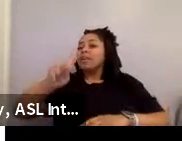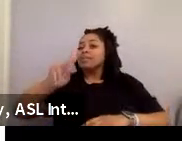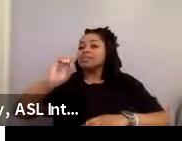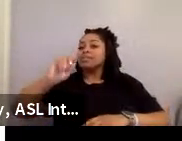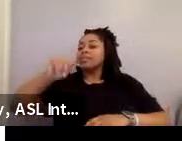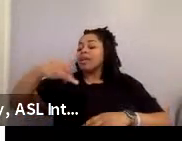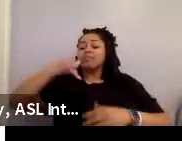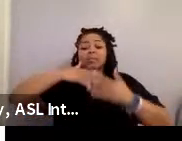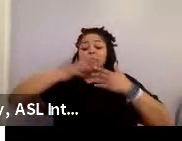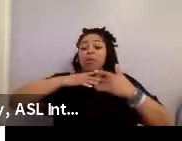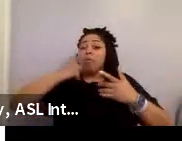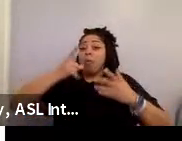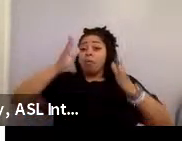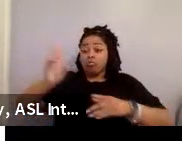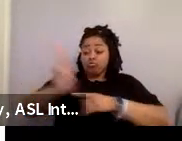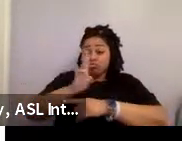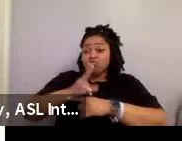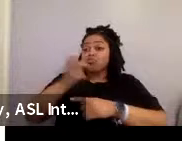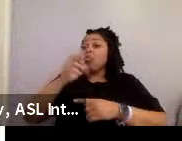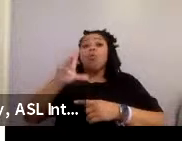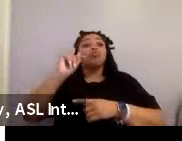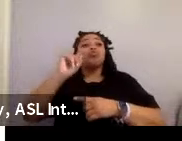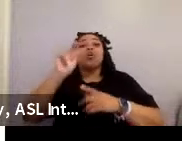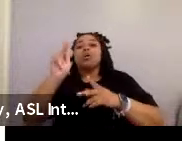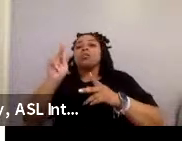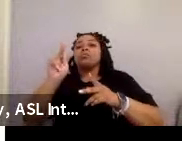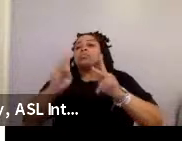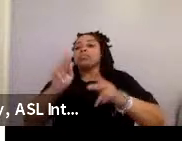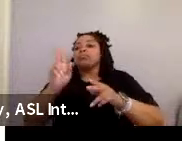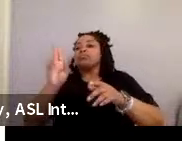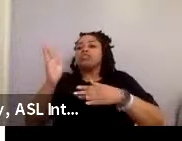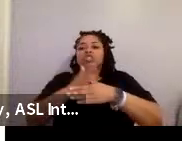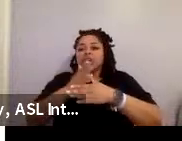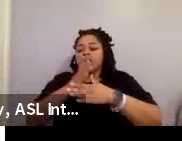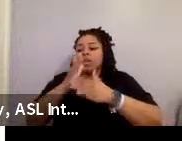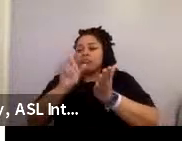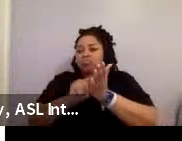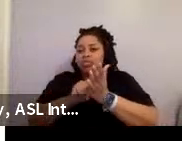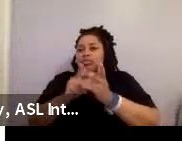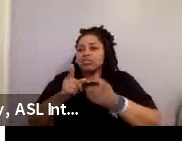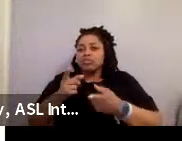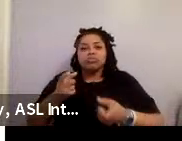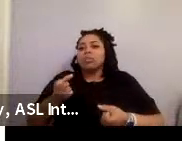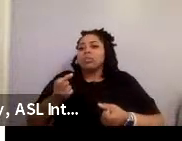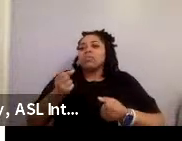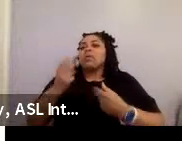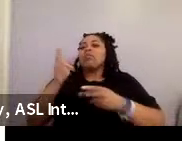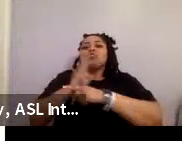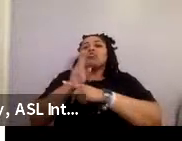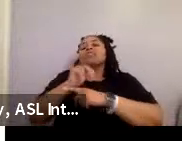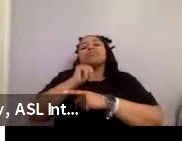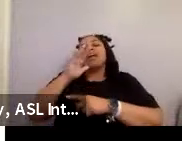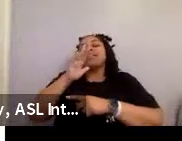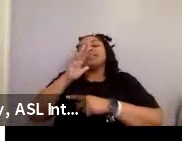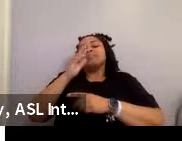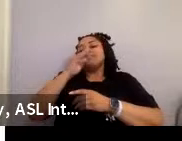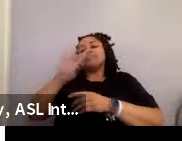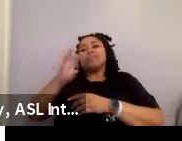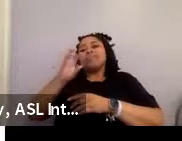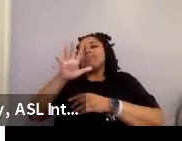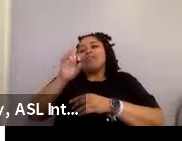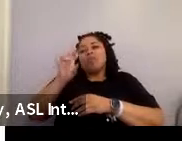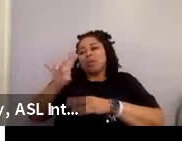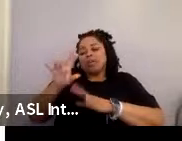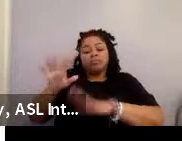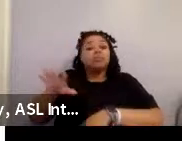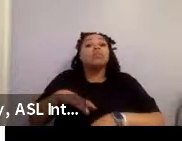matter if one person uses it or if 20 people share this printer. The number of users isn't a 508 factor. So